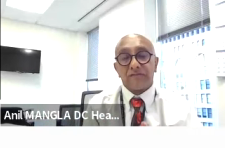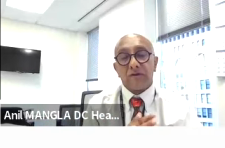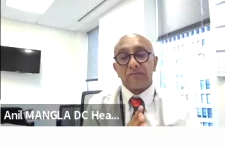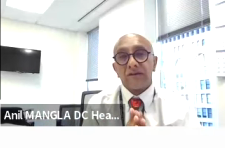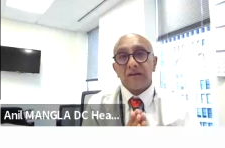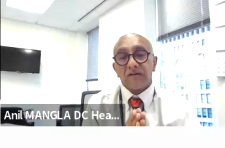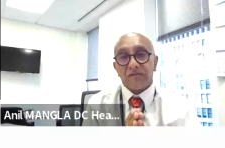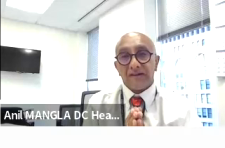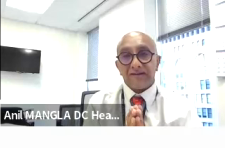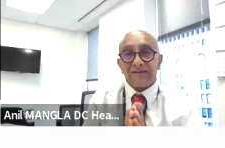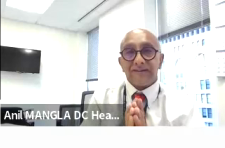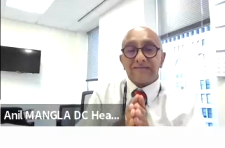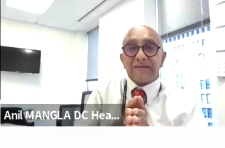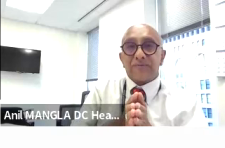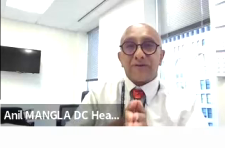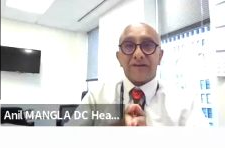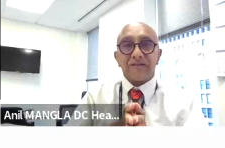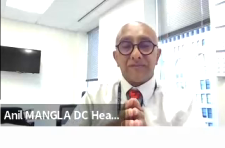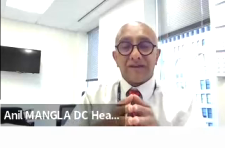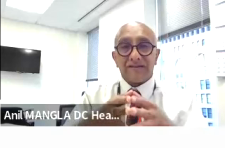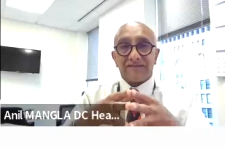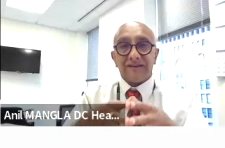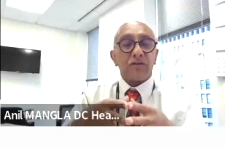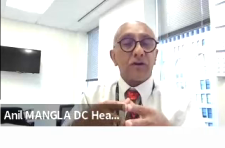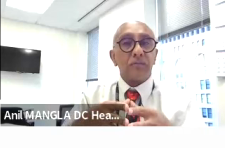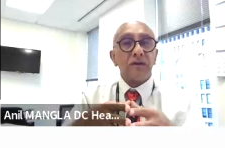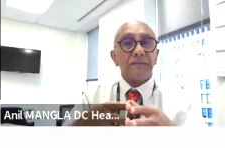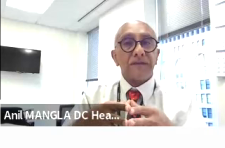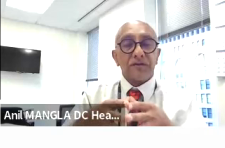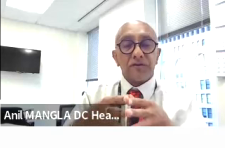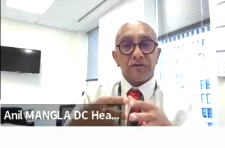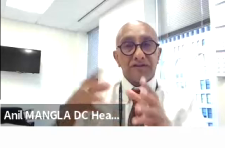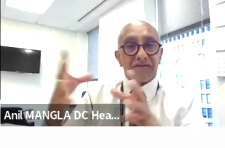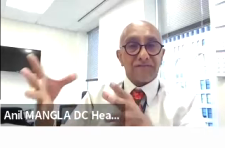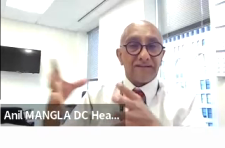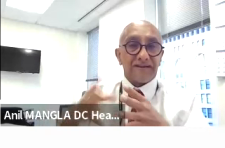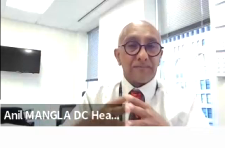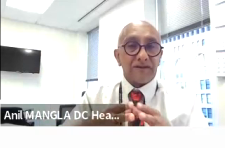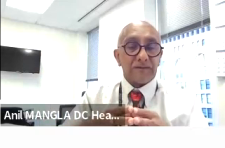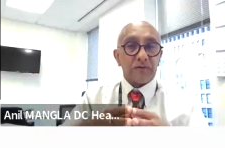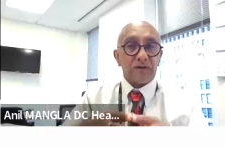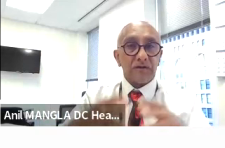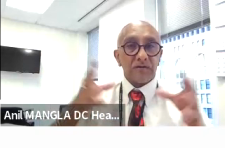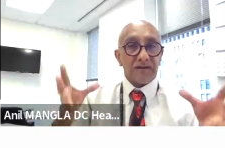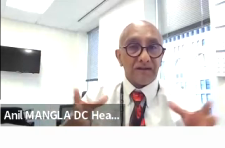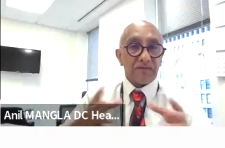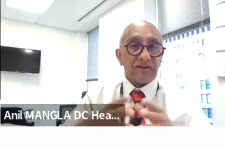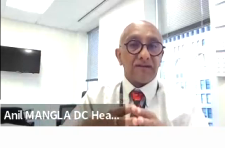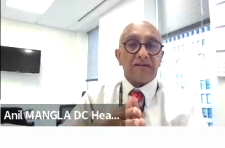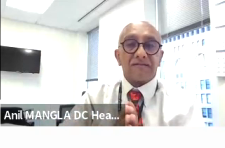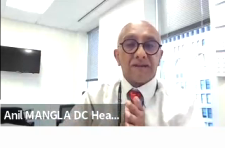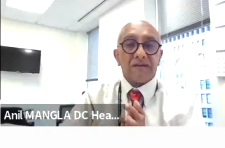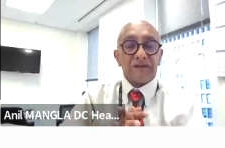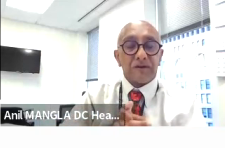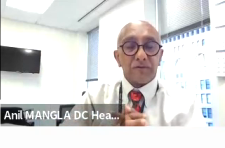suspected or confirmed COVID-19 is important, because staying at home, you're going to not infect anybody at work or